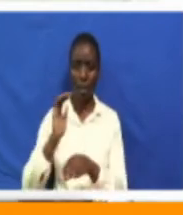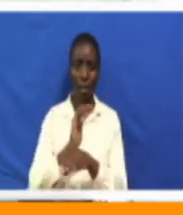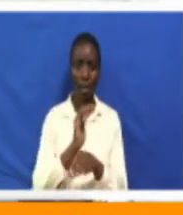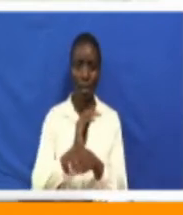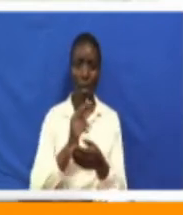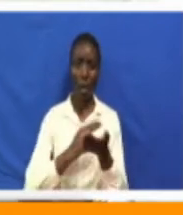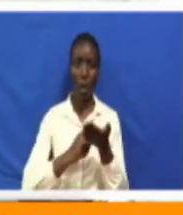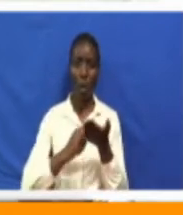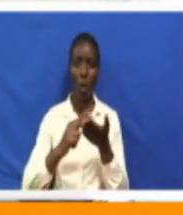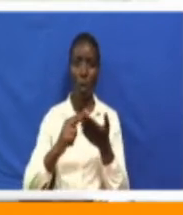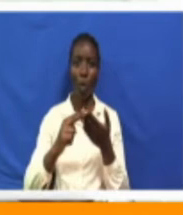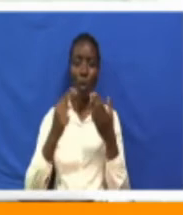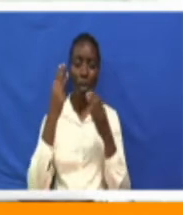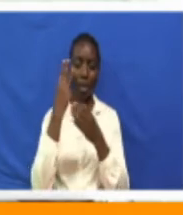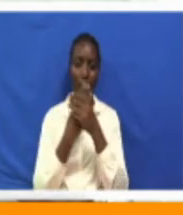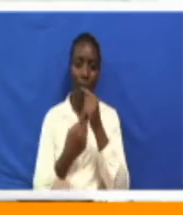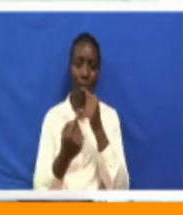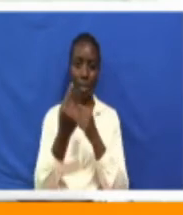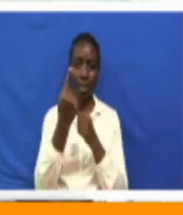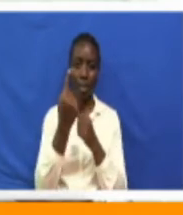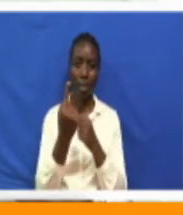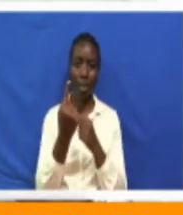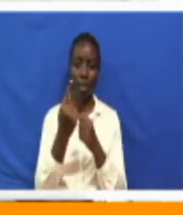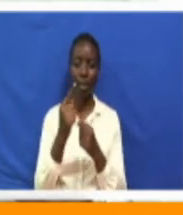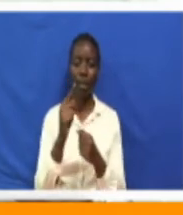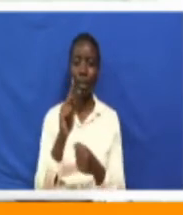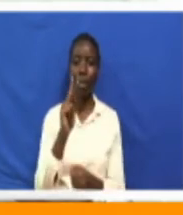Holy Trinity Catholic Paris